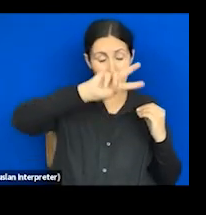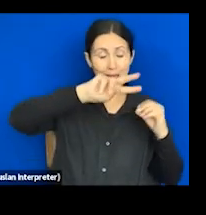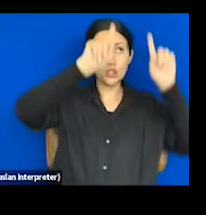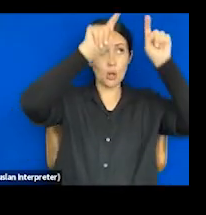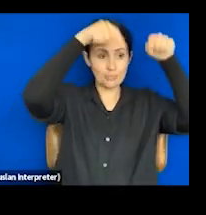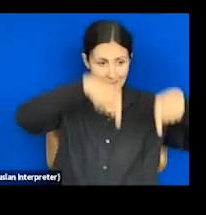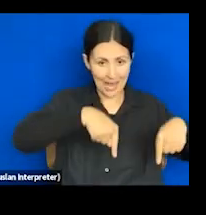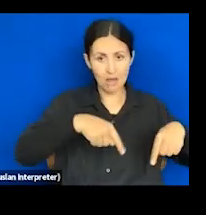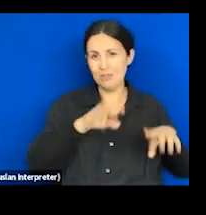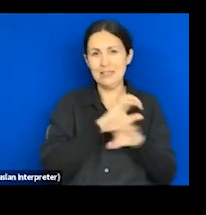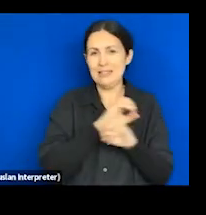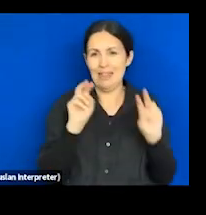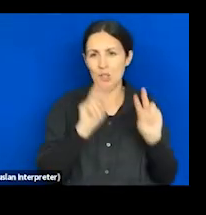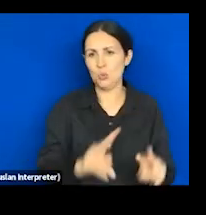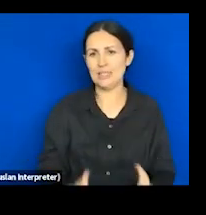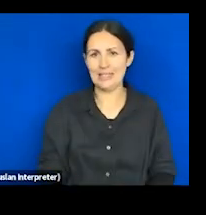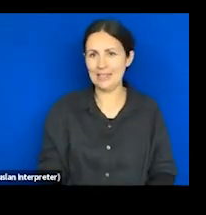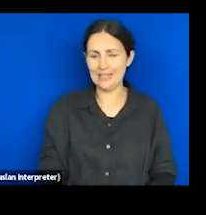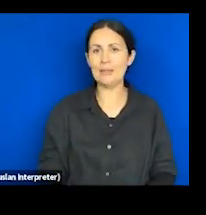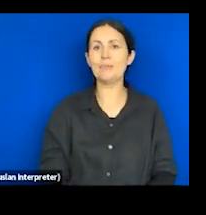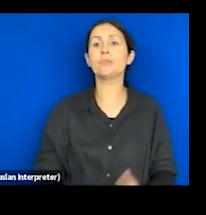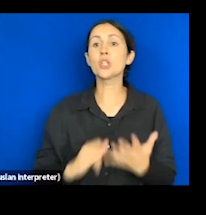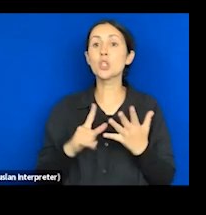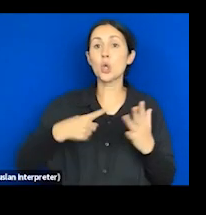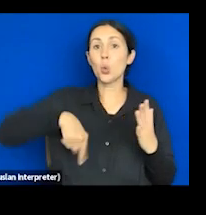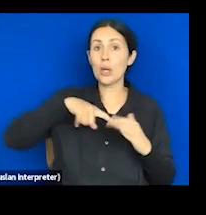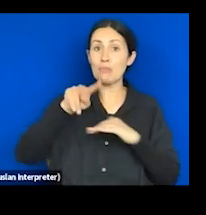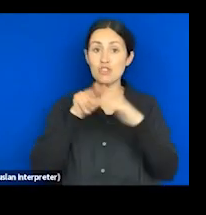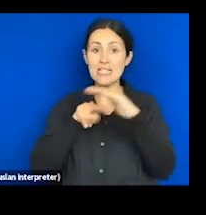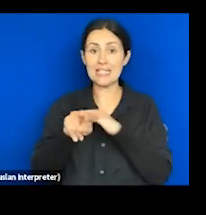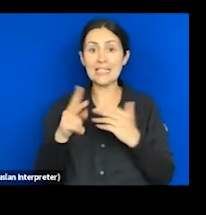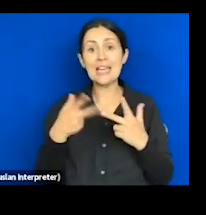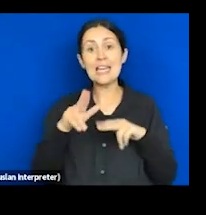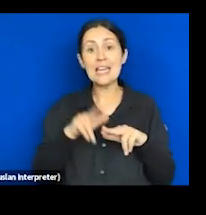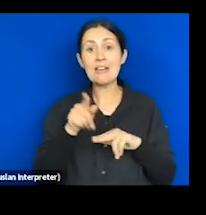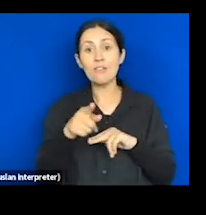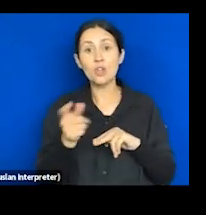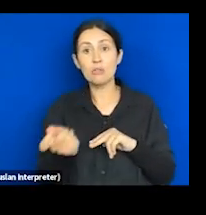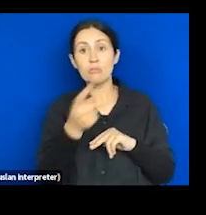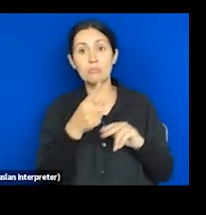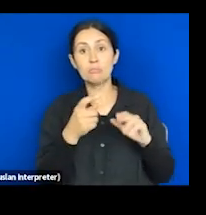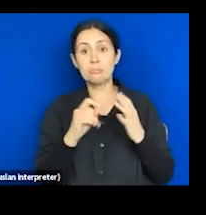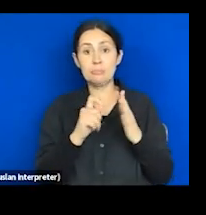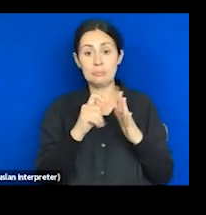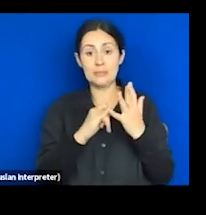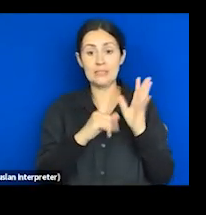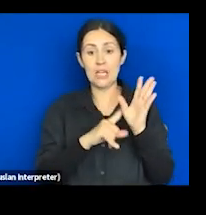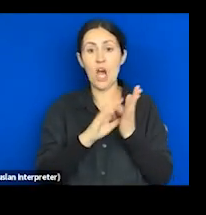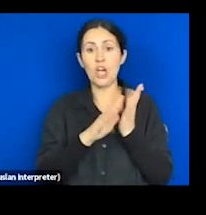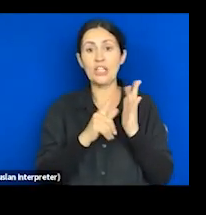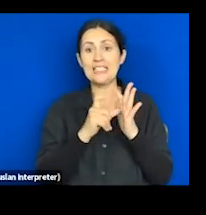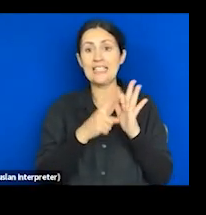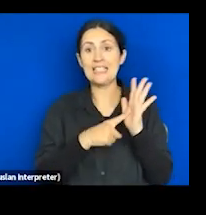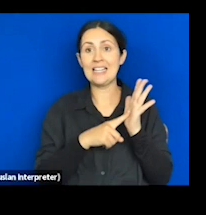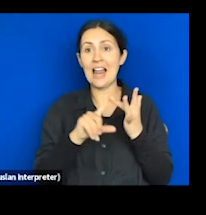down, nothing to see here. So we predicted that if you threw a psychedelic into the mix here, IV, DMT,